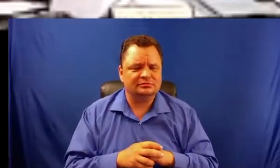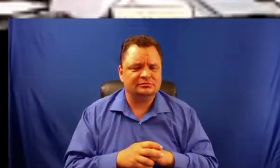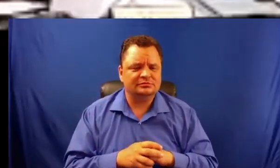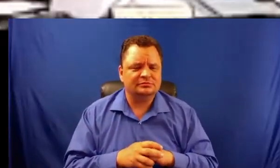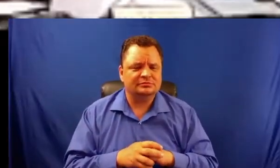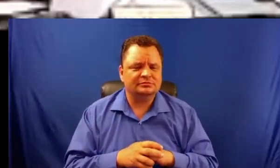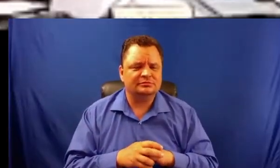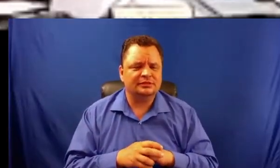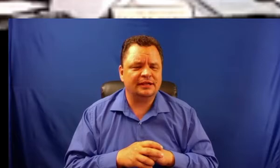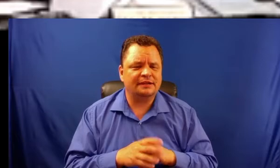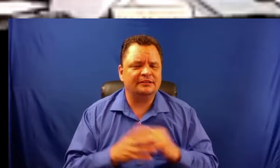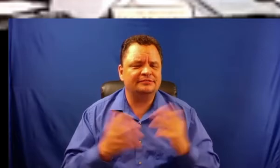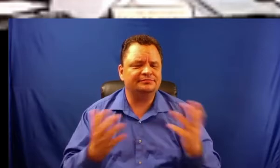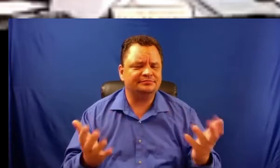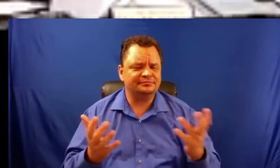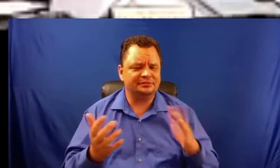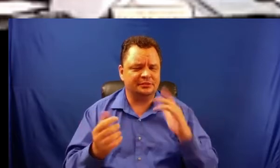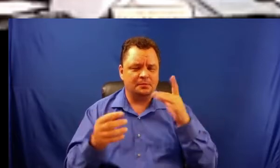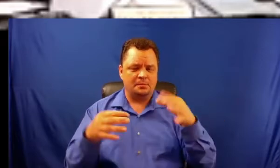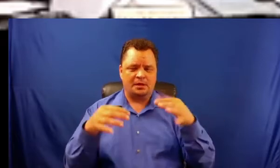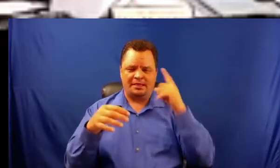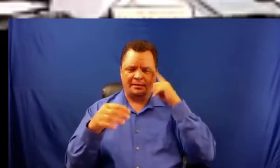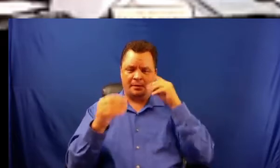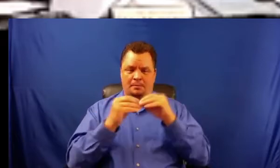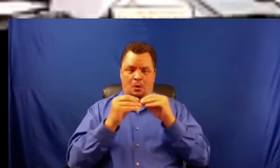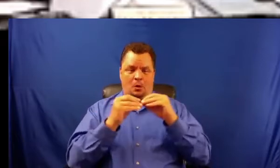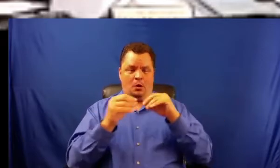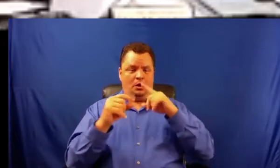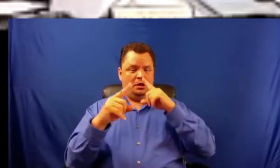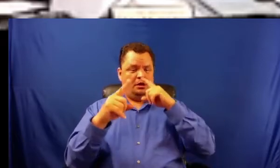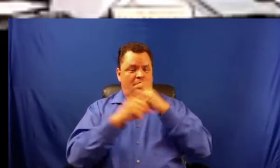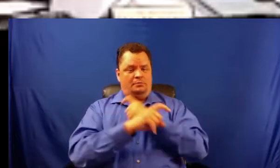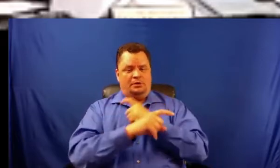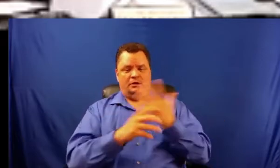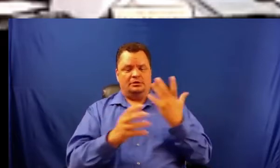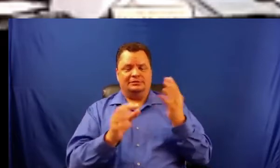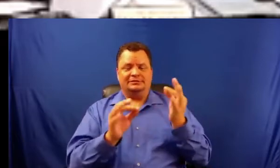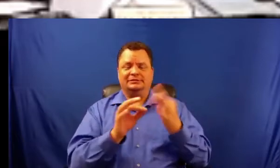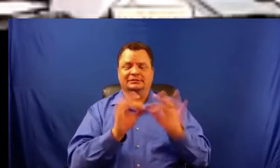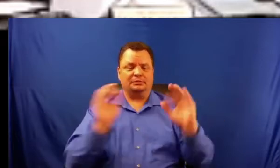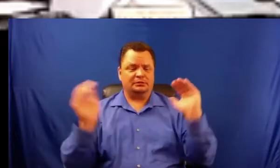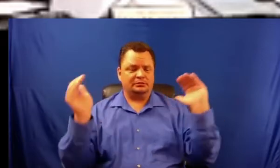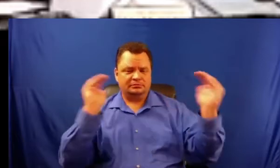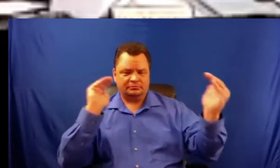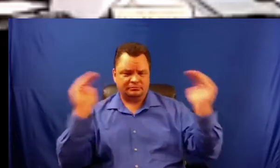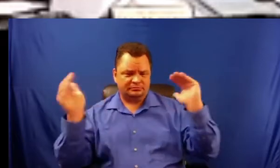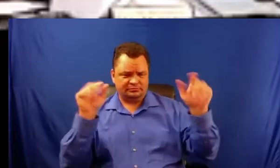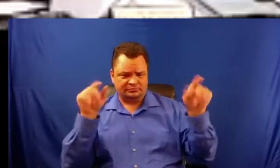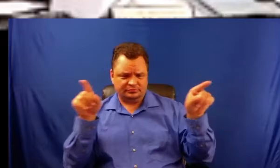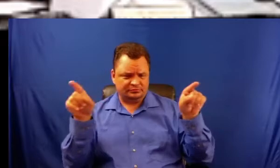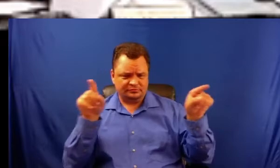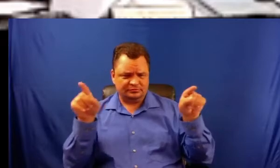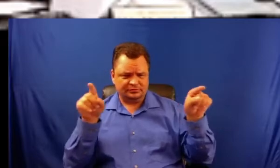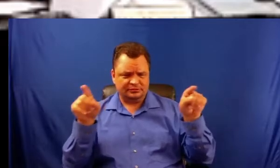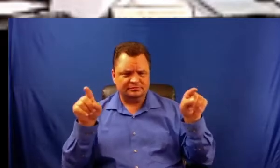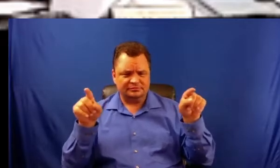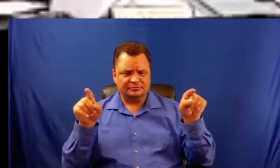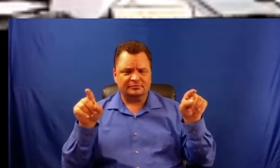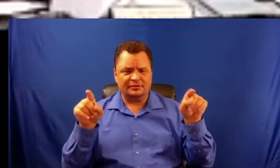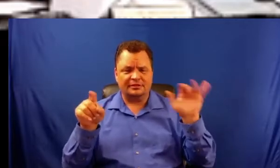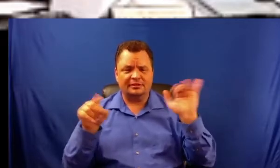ratio, to your point, which is, I think, the point you're making. But what we're seeing is that as incident rises across all